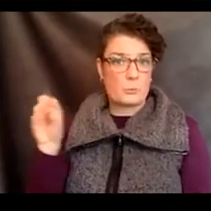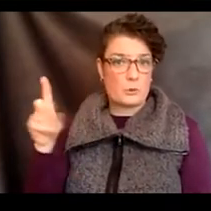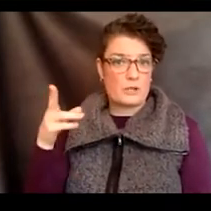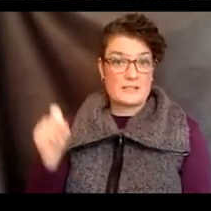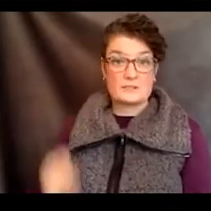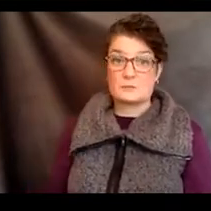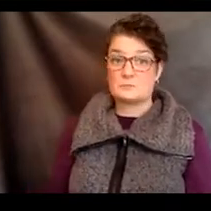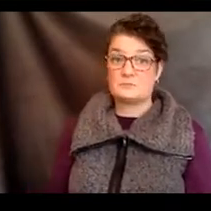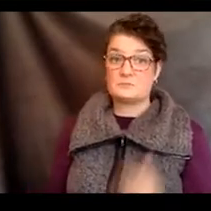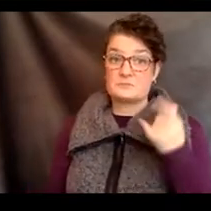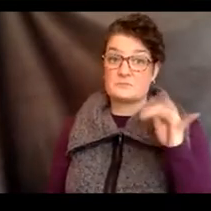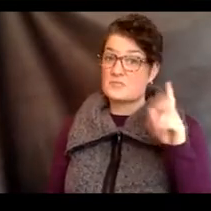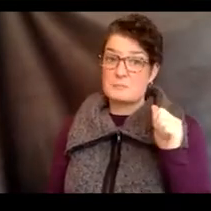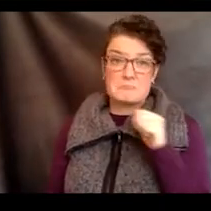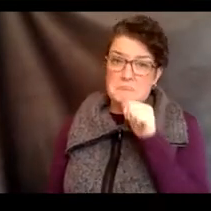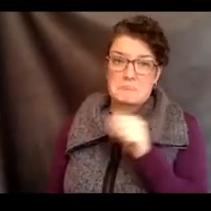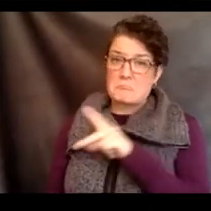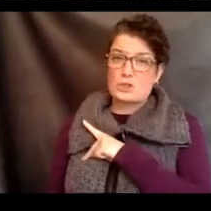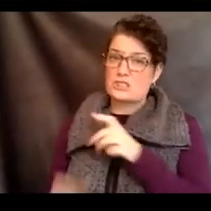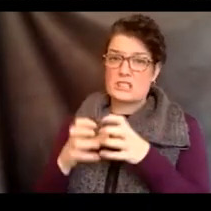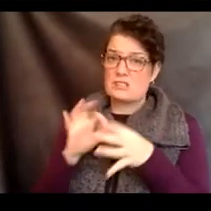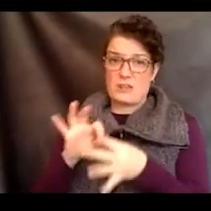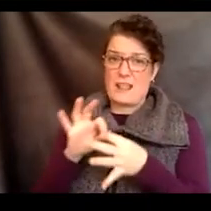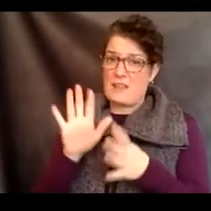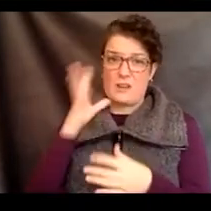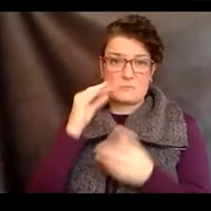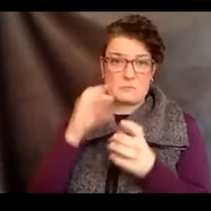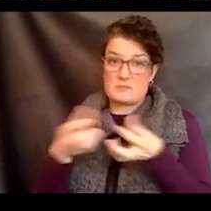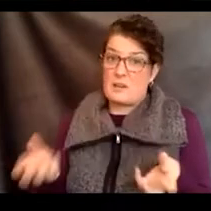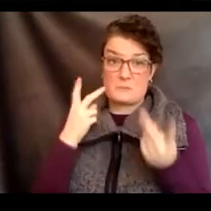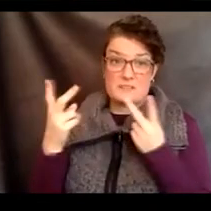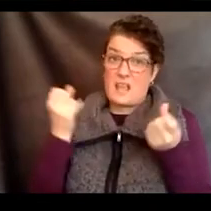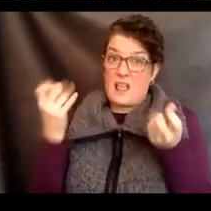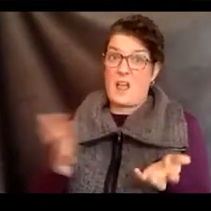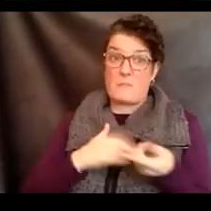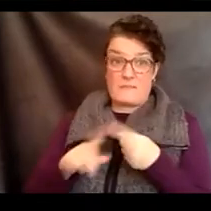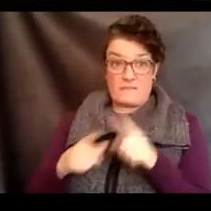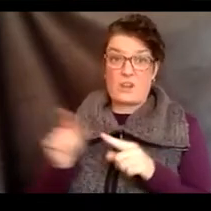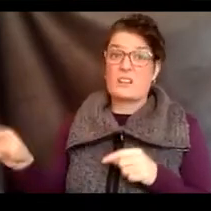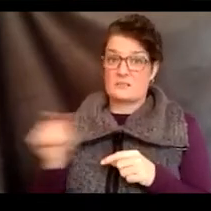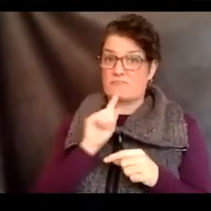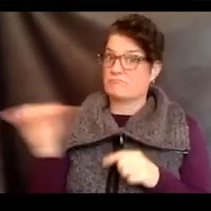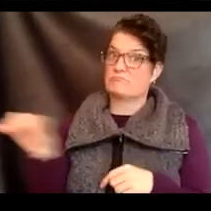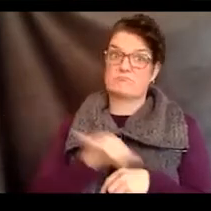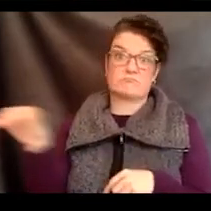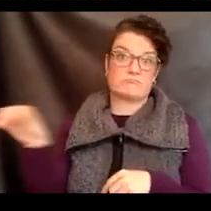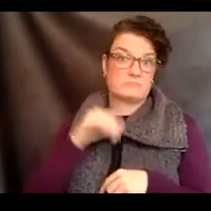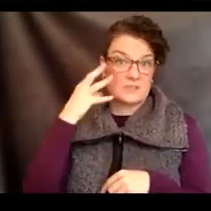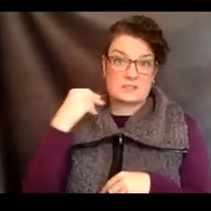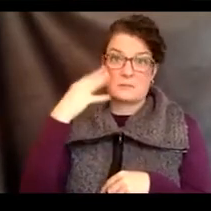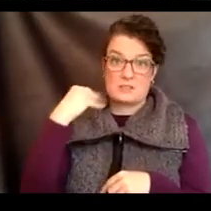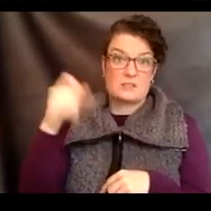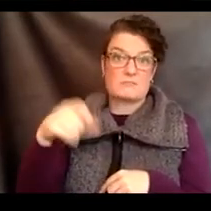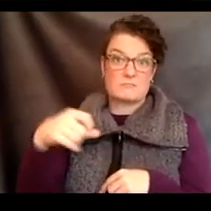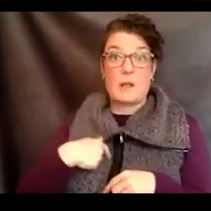Personally, I don't relate too much with their experience, but I know seeing a lot of students at Redwood, a lot of my friends have very similar experiences to them.